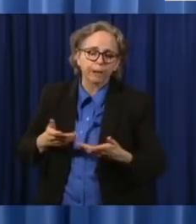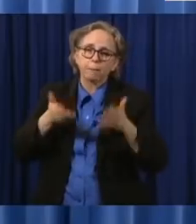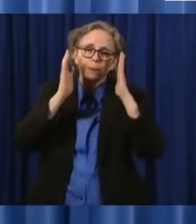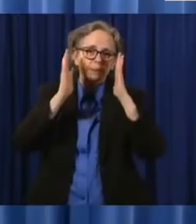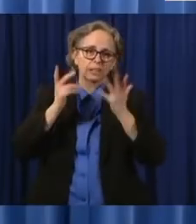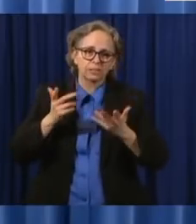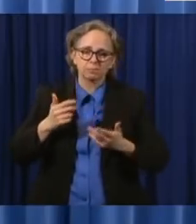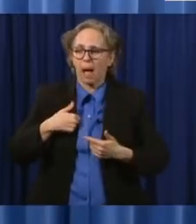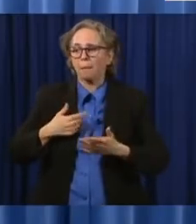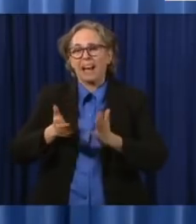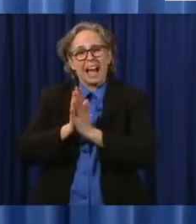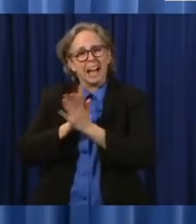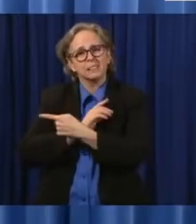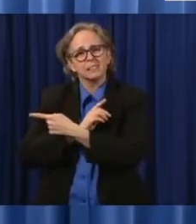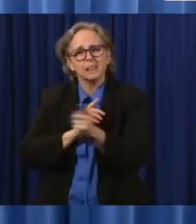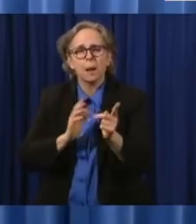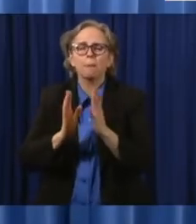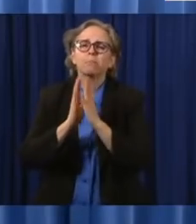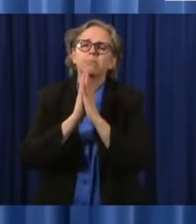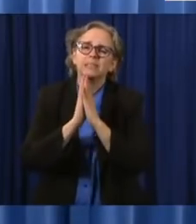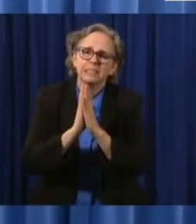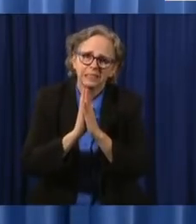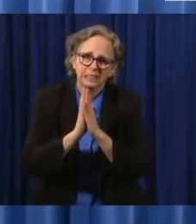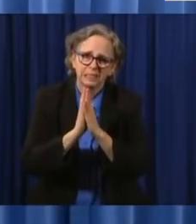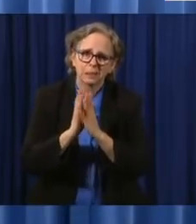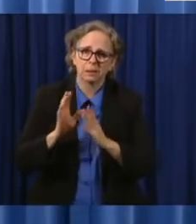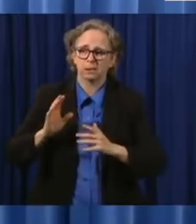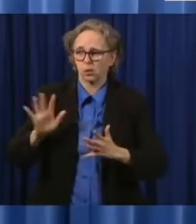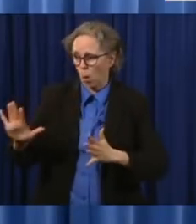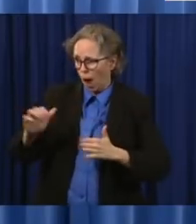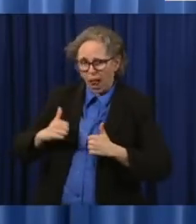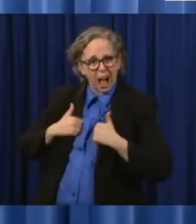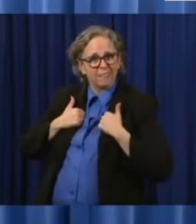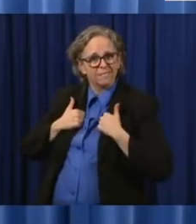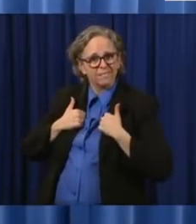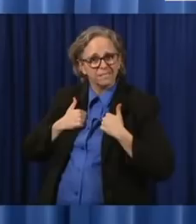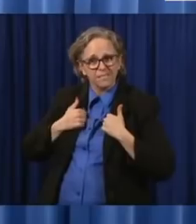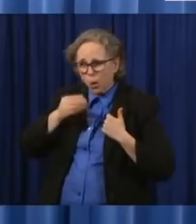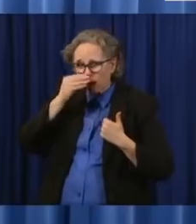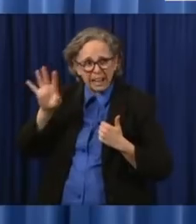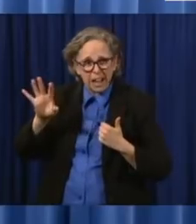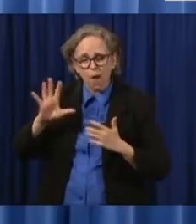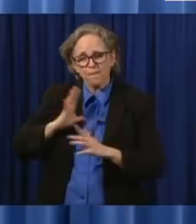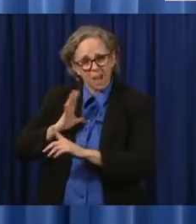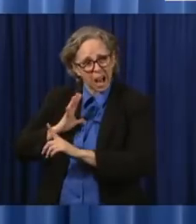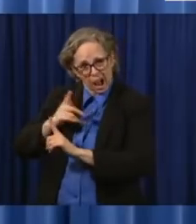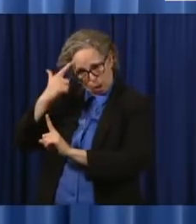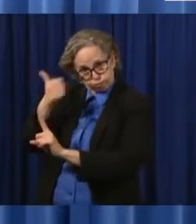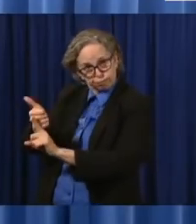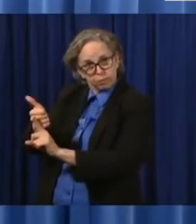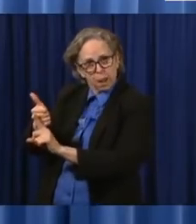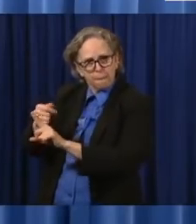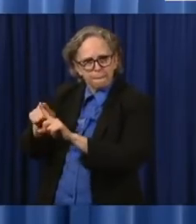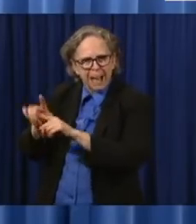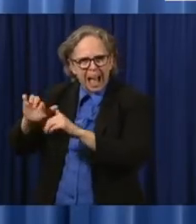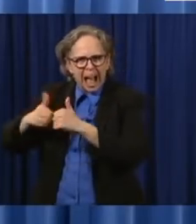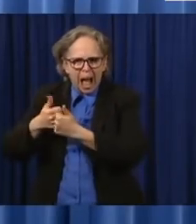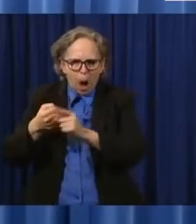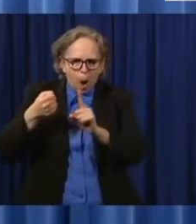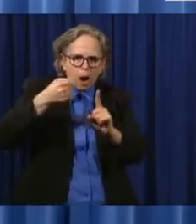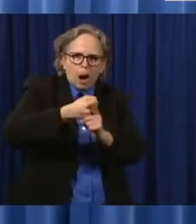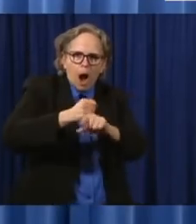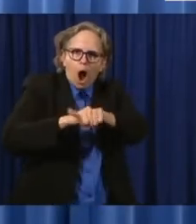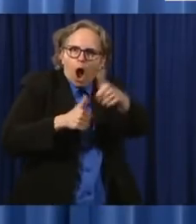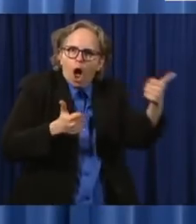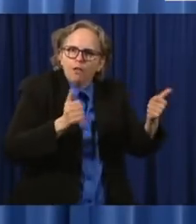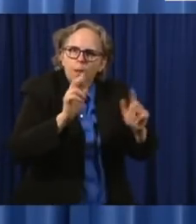because you may not worry about your life, you may not worry that you're going to catch anything. But we got a lot of Ohioans who are walking around